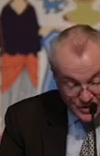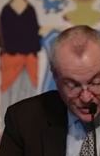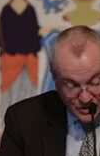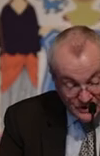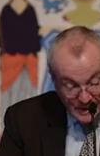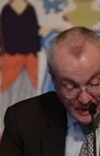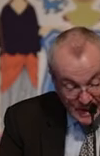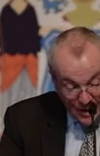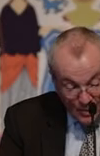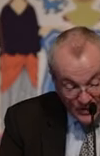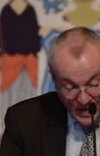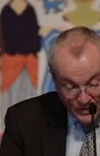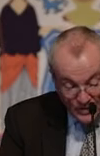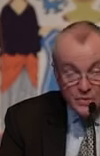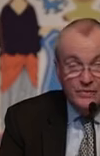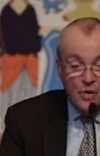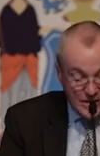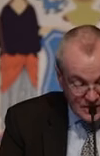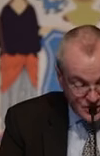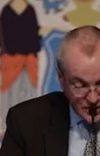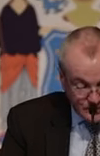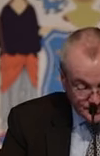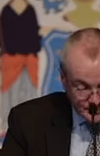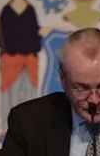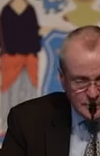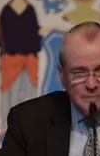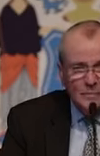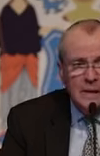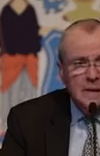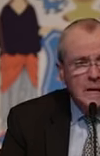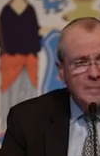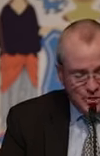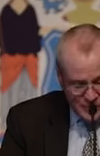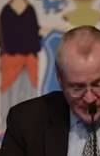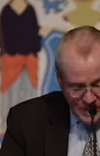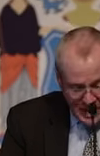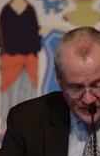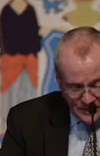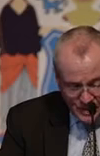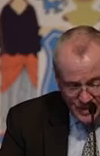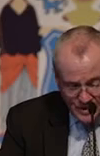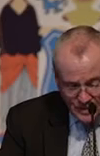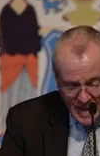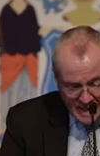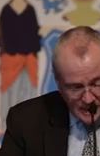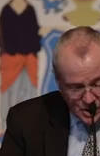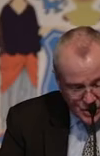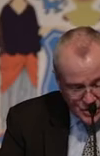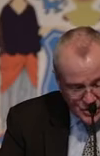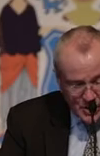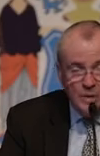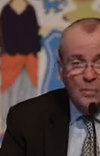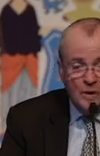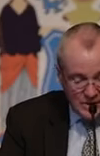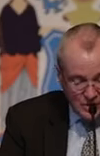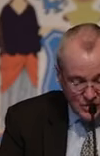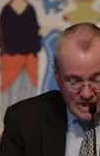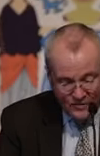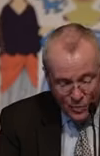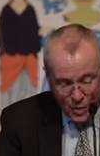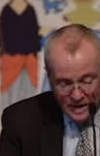this initiative, and I want to thank those who have already done so. I'm extremely grateful to Commissioner of Banking and Insurance